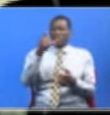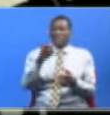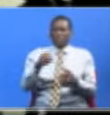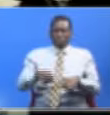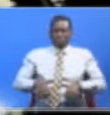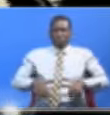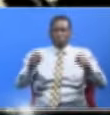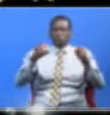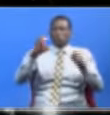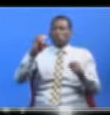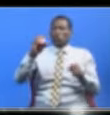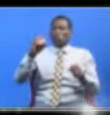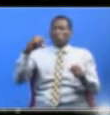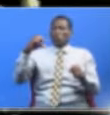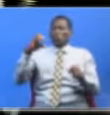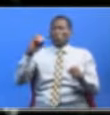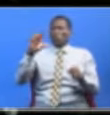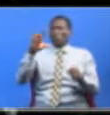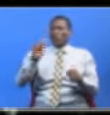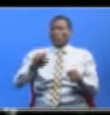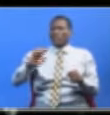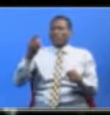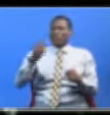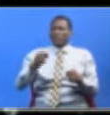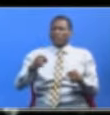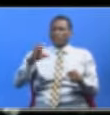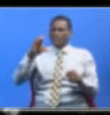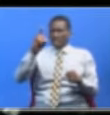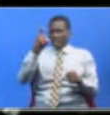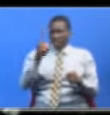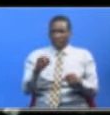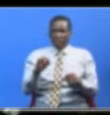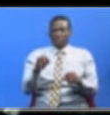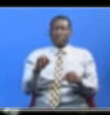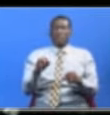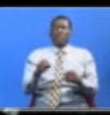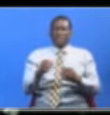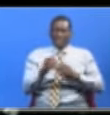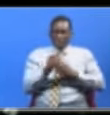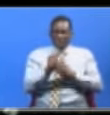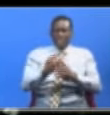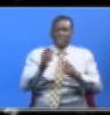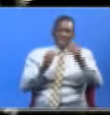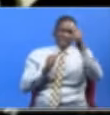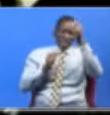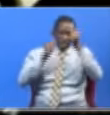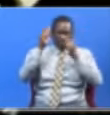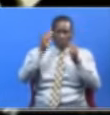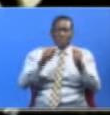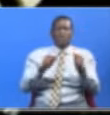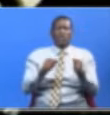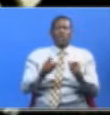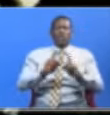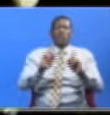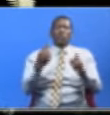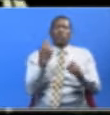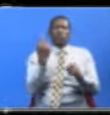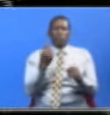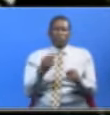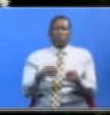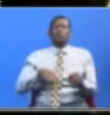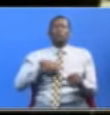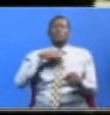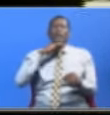Francis Ogola, the first ever Chief of Defense Forces, the head of Kenya's military, to not only pass